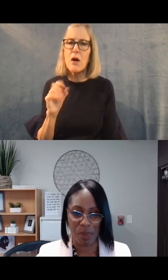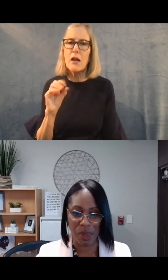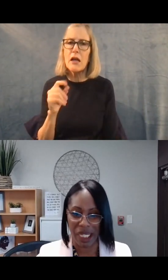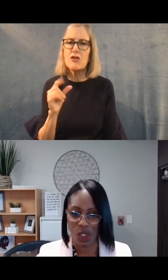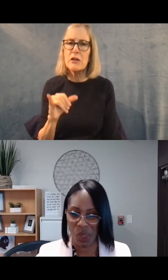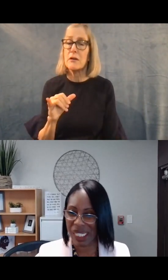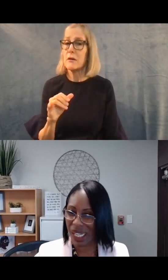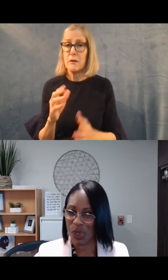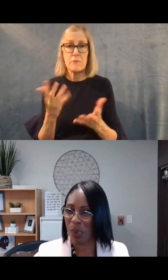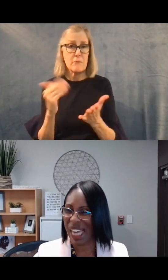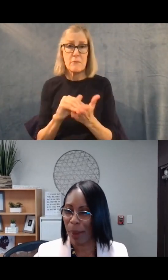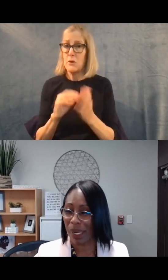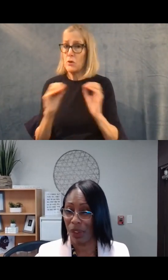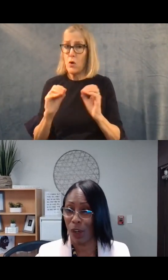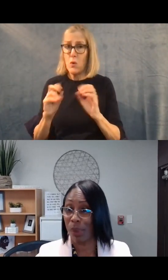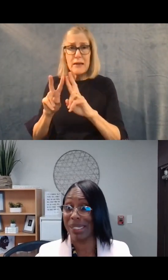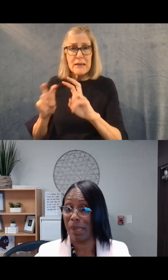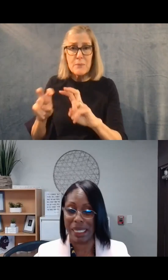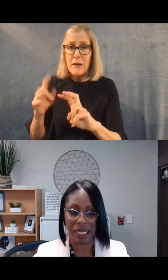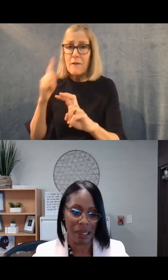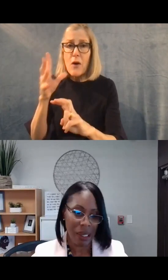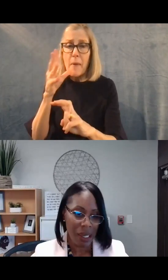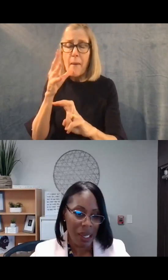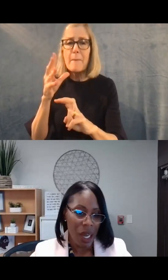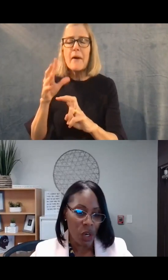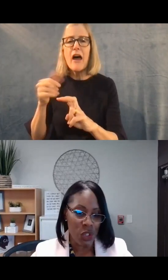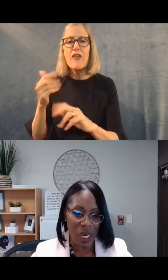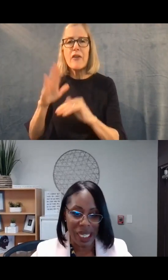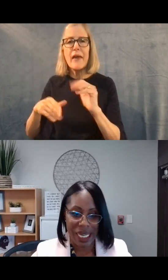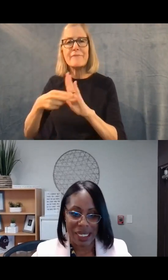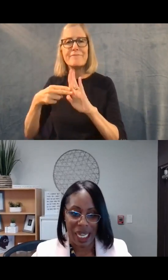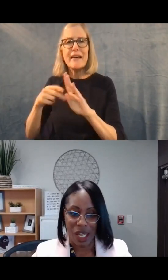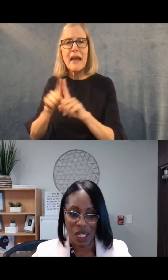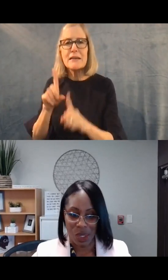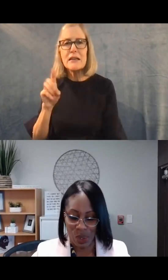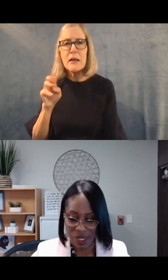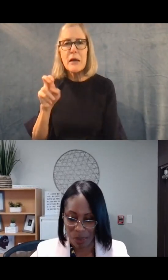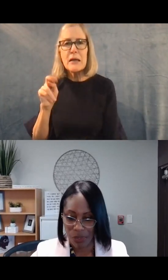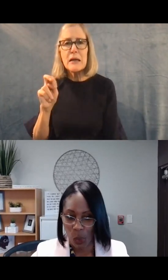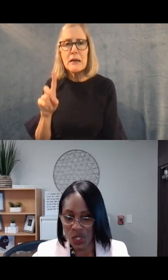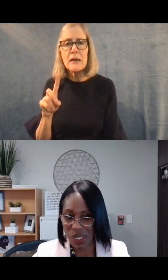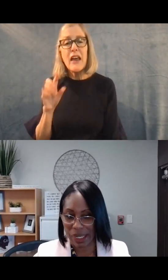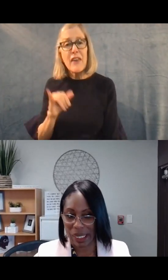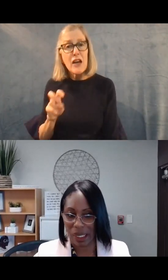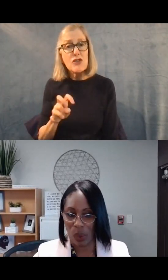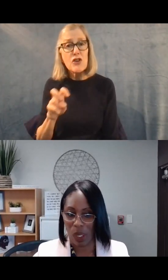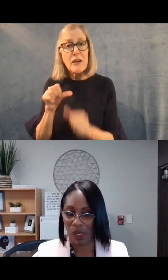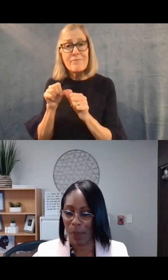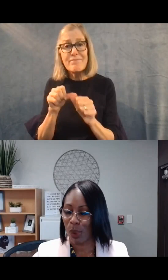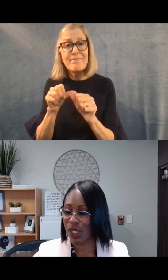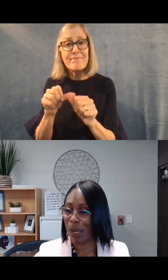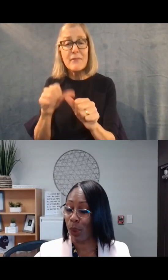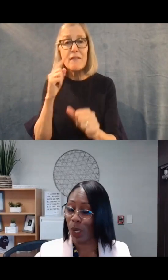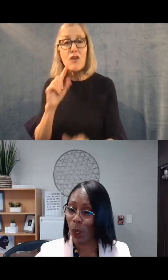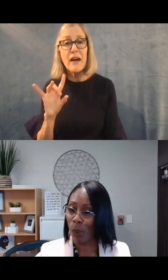assessments completed to really tell us what was happening other than her being demented. Her journey lasted 8 years. Fortunately, we were